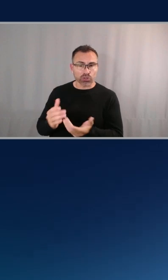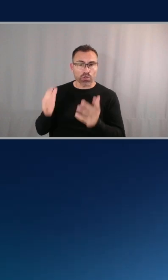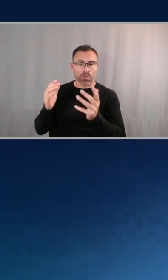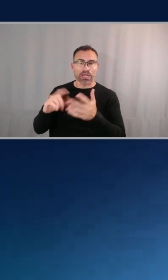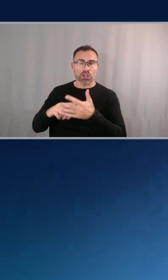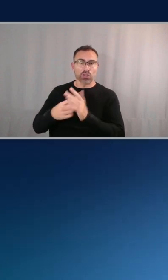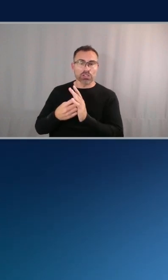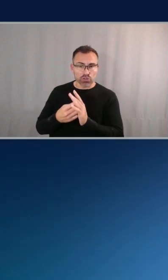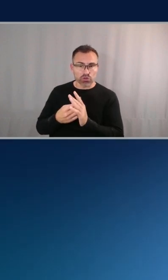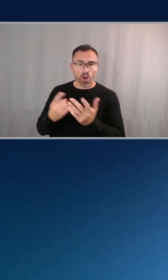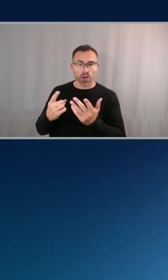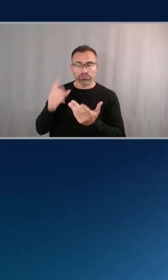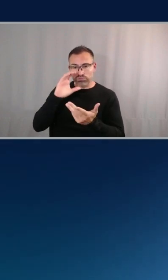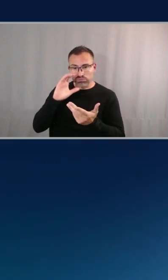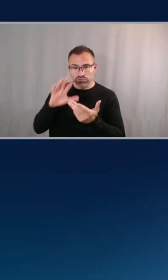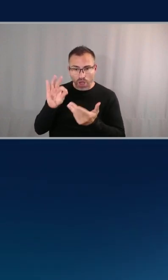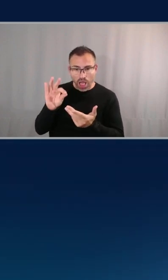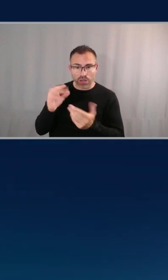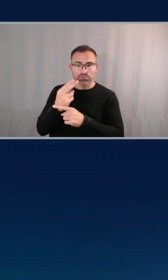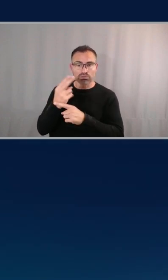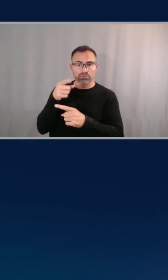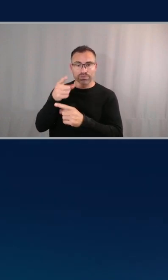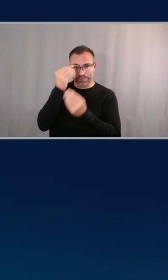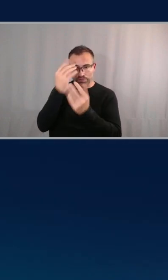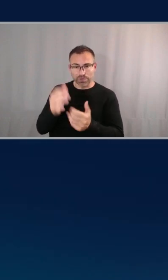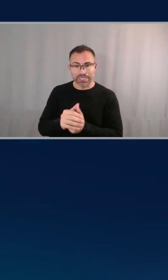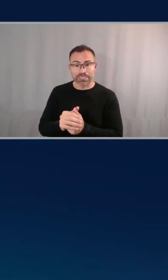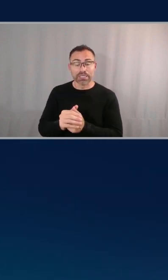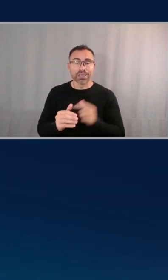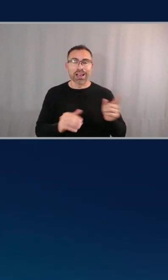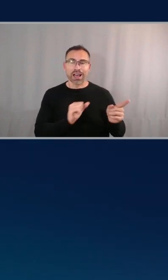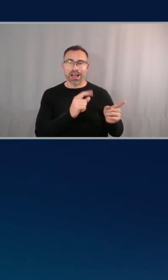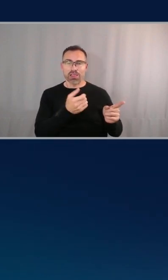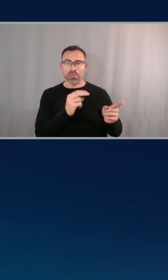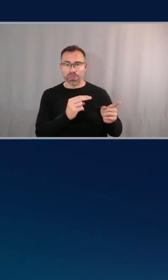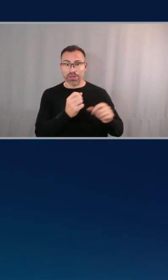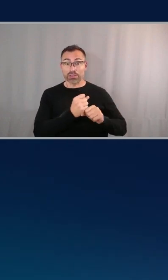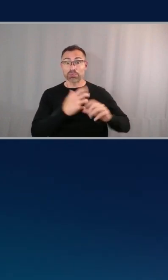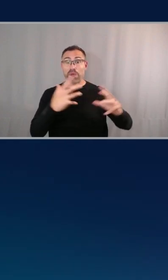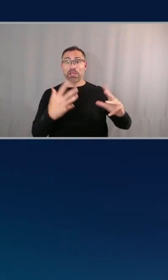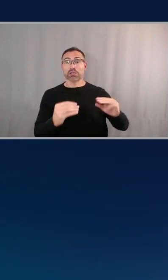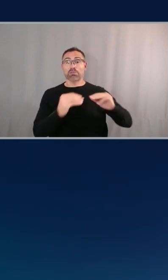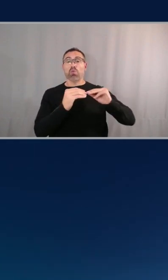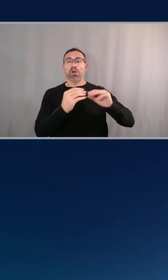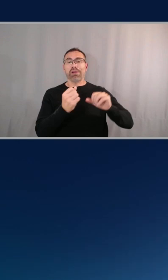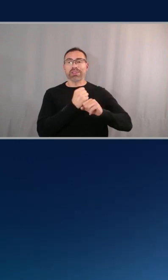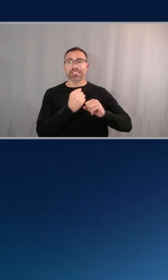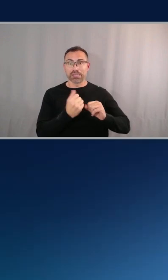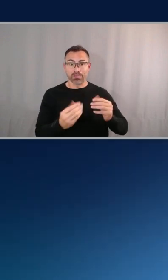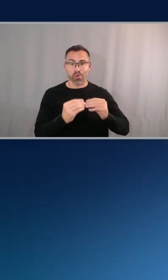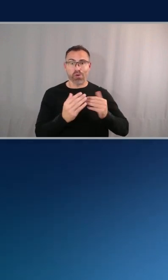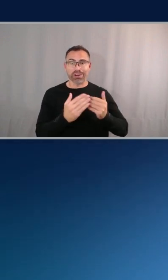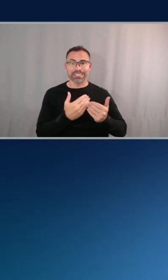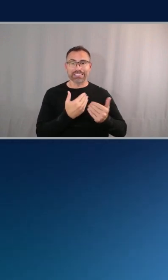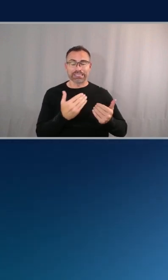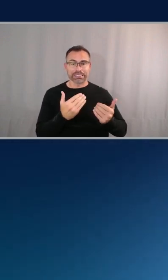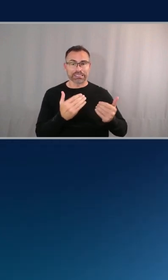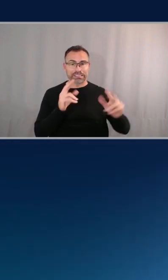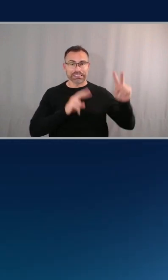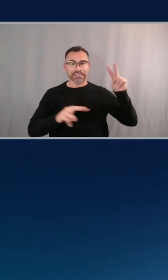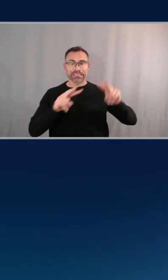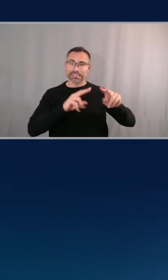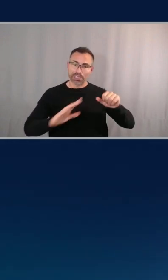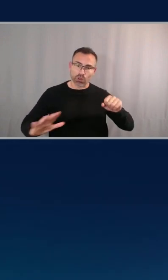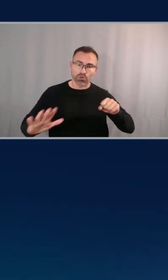with that. Athena basically sort of expands that out further and makes it a lot easier for you to like look at the entire data estate